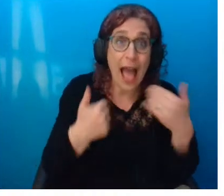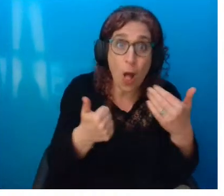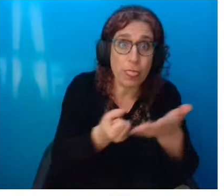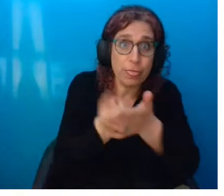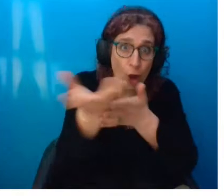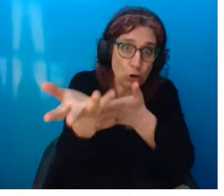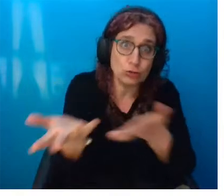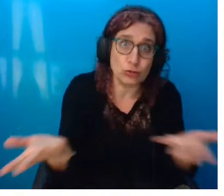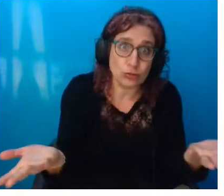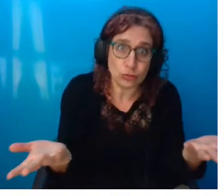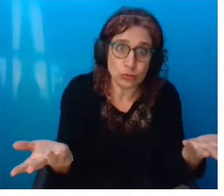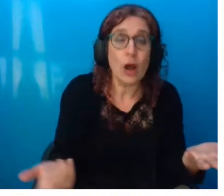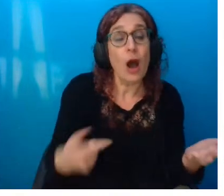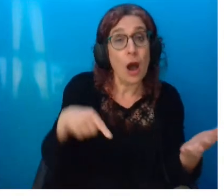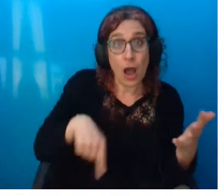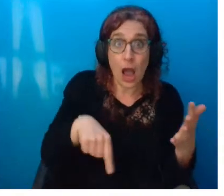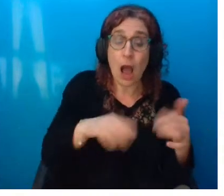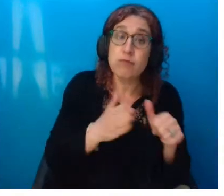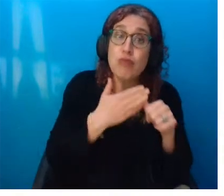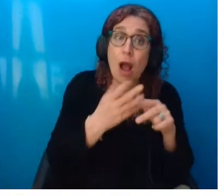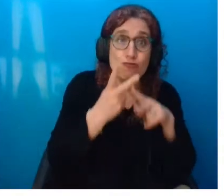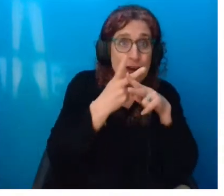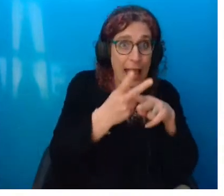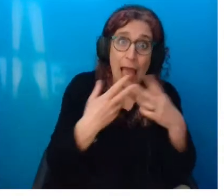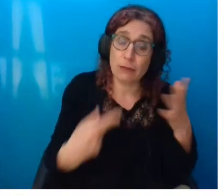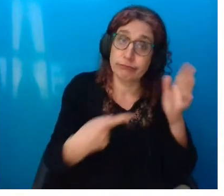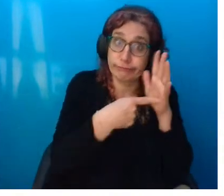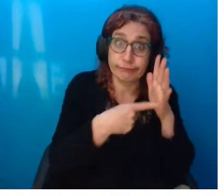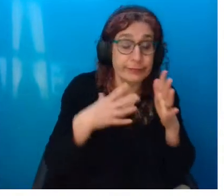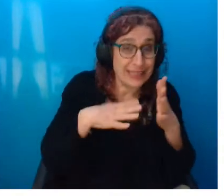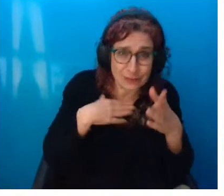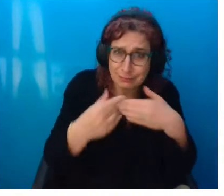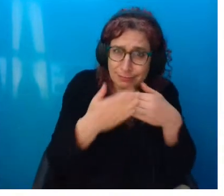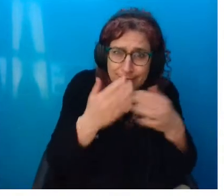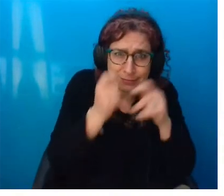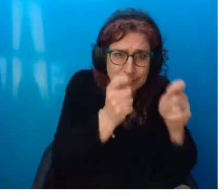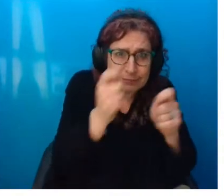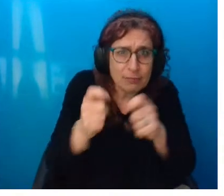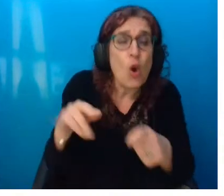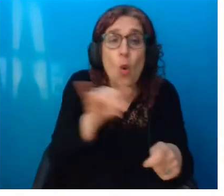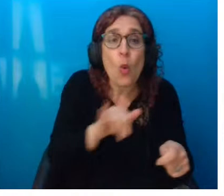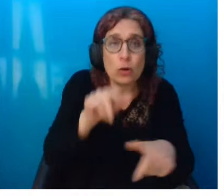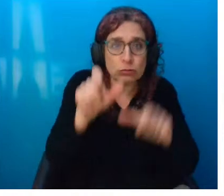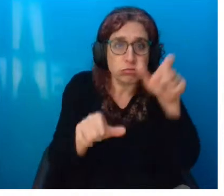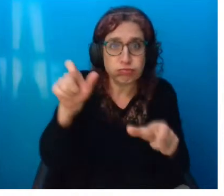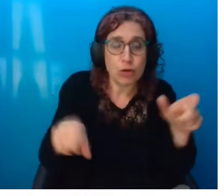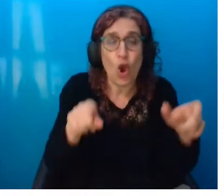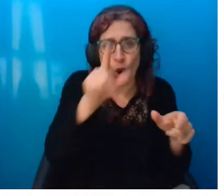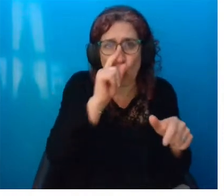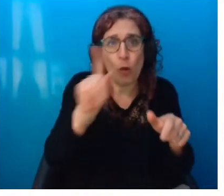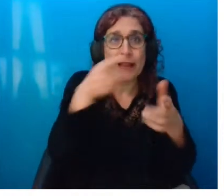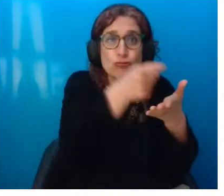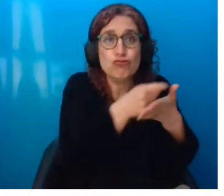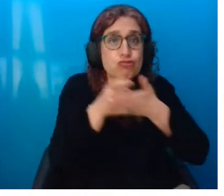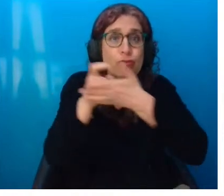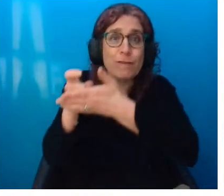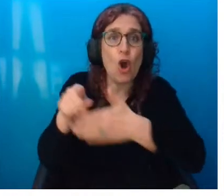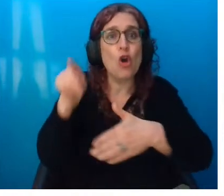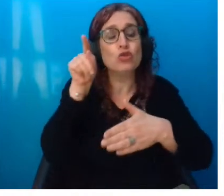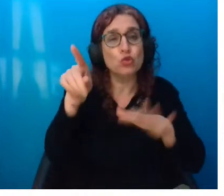a critical part to play in treating patients and identifying appropriate patients who are suitable for referral to a specialist for